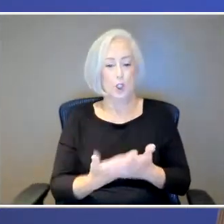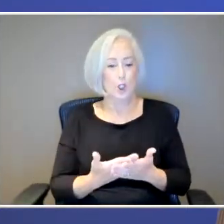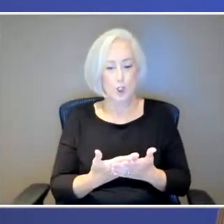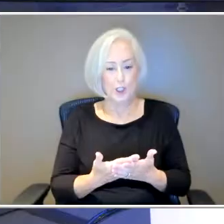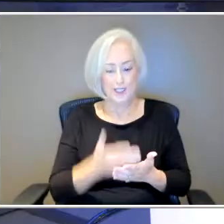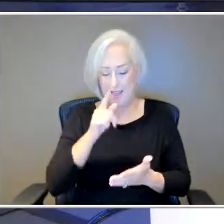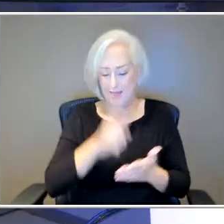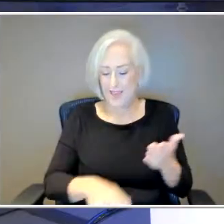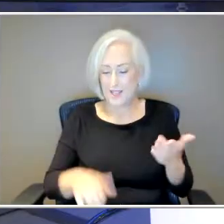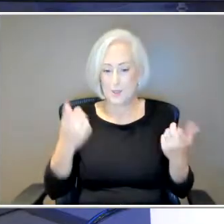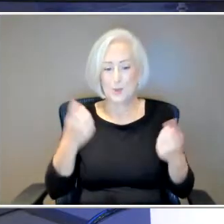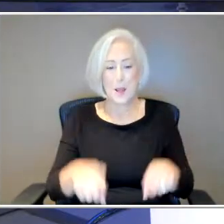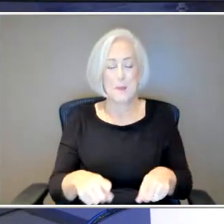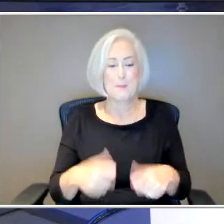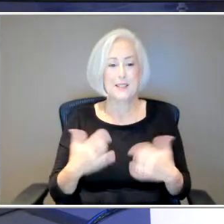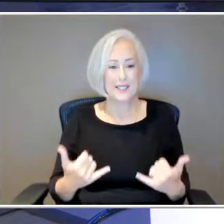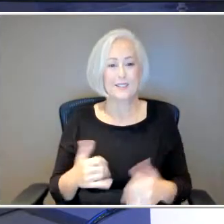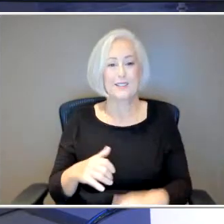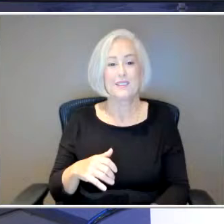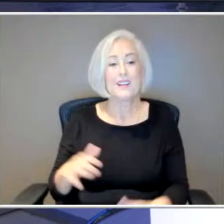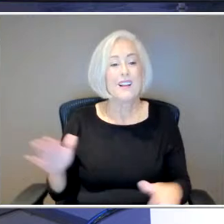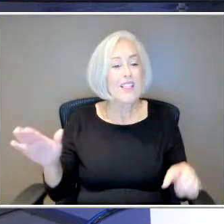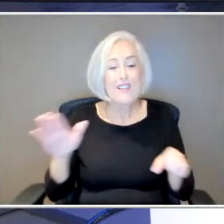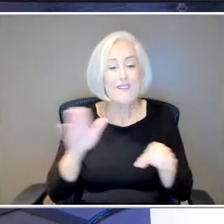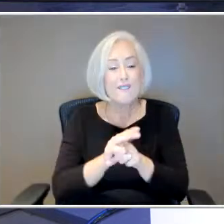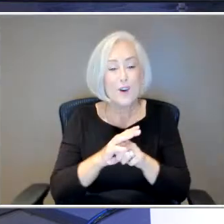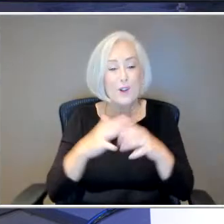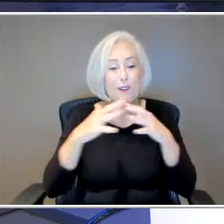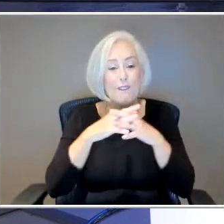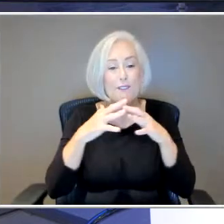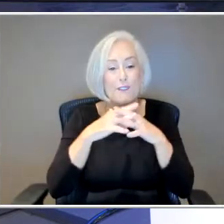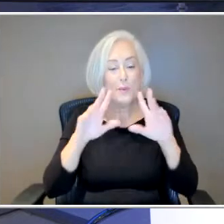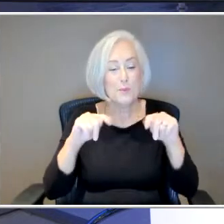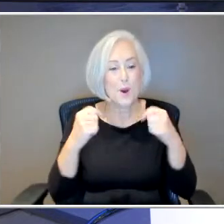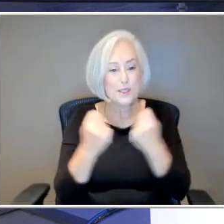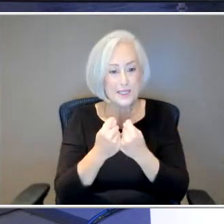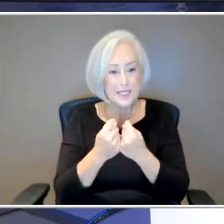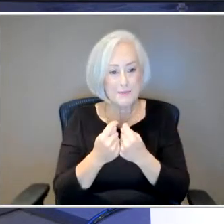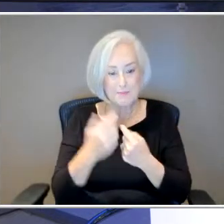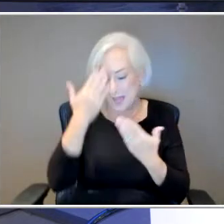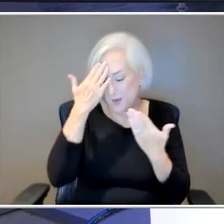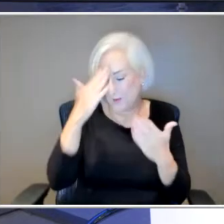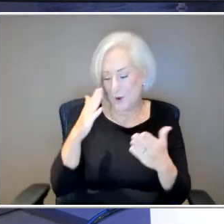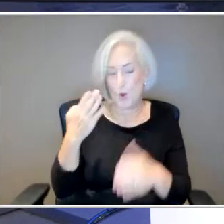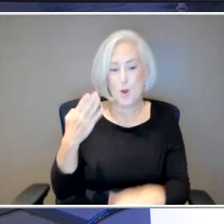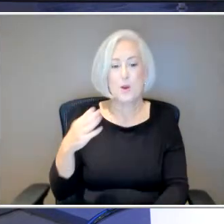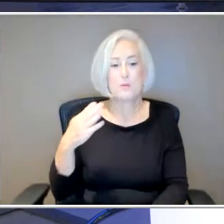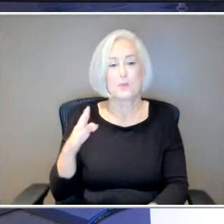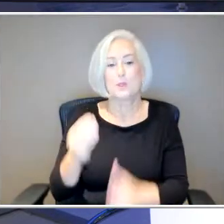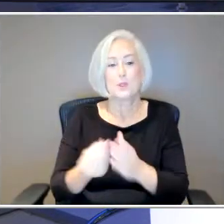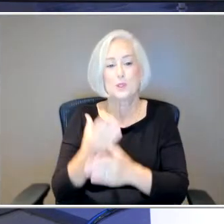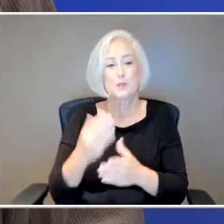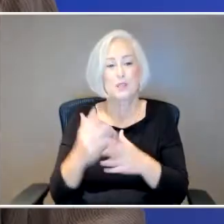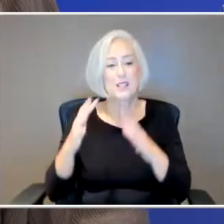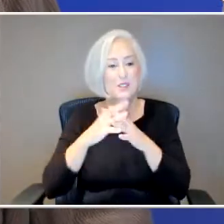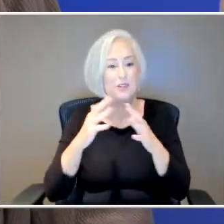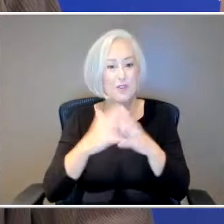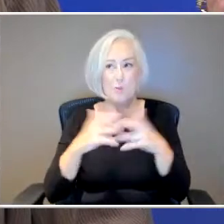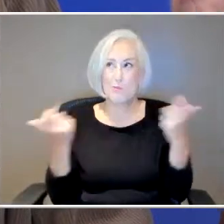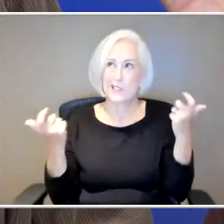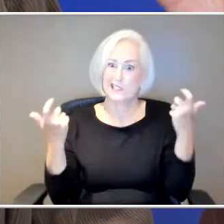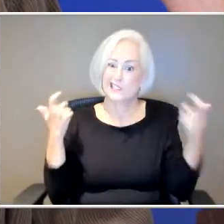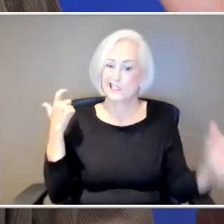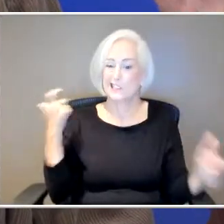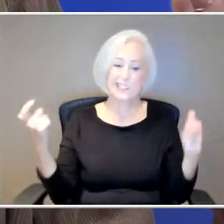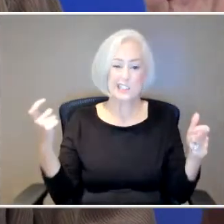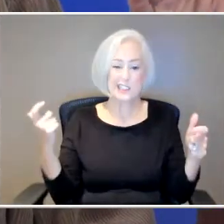in Kerrie. The whole football team, I don't know if you know anything about Blue Springs football, but it's a big deal. I know it's a big deal. It's a big deal, and the